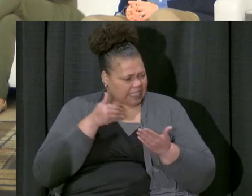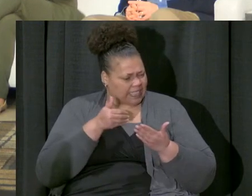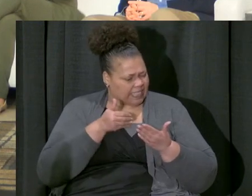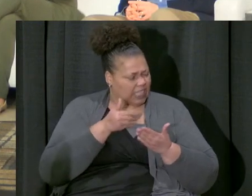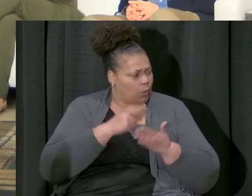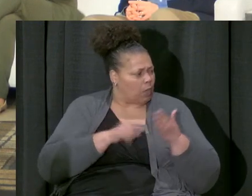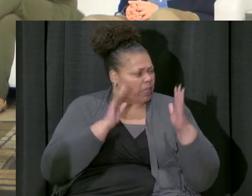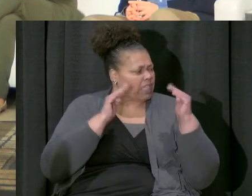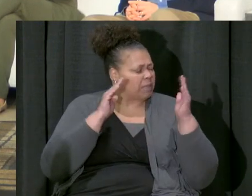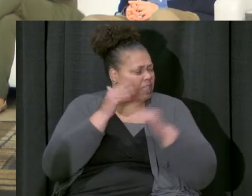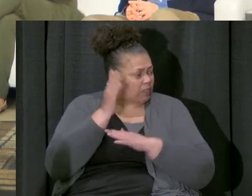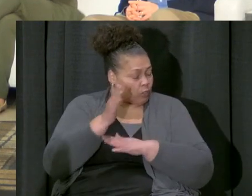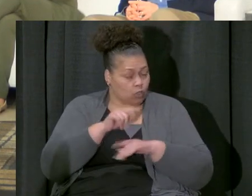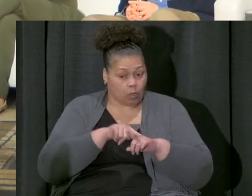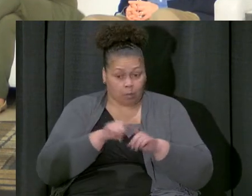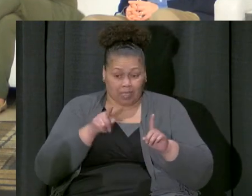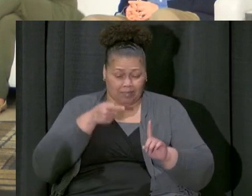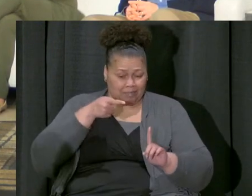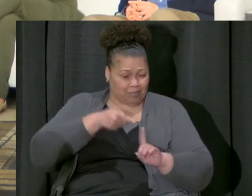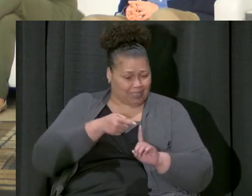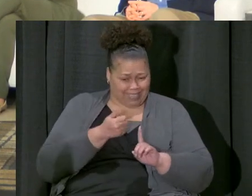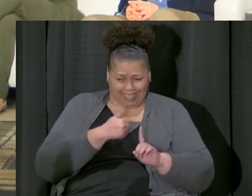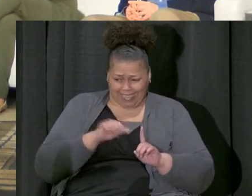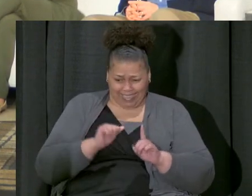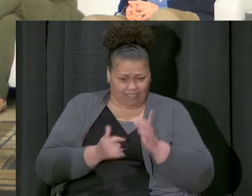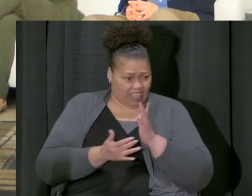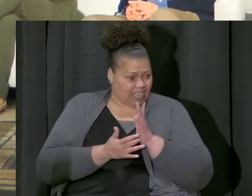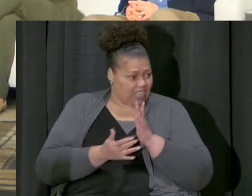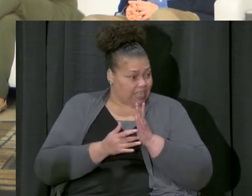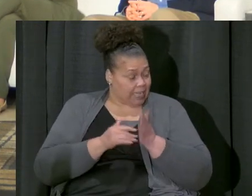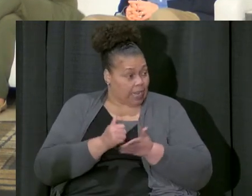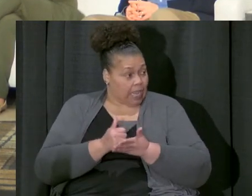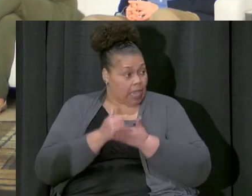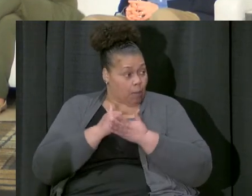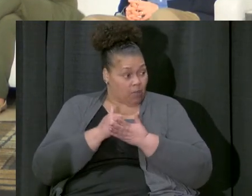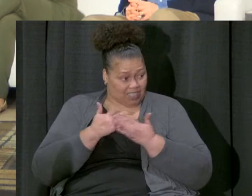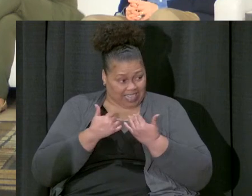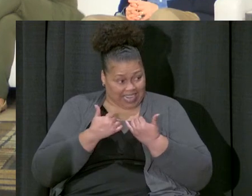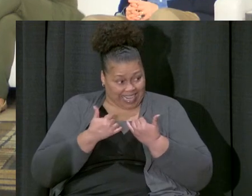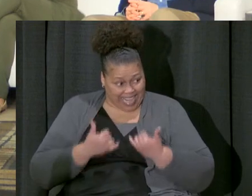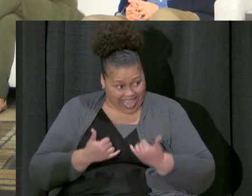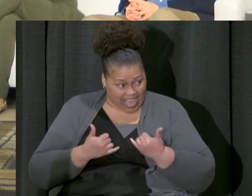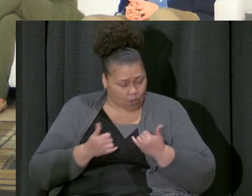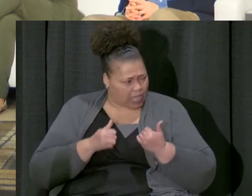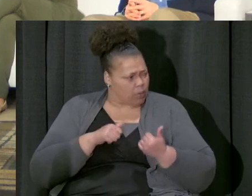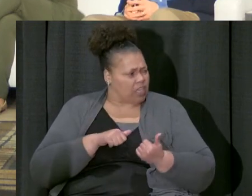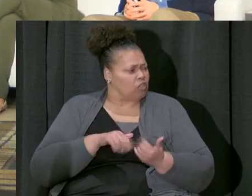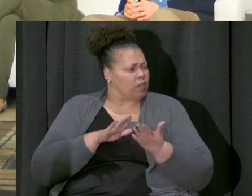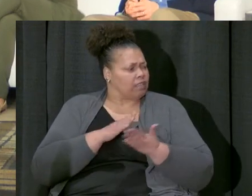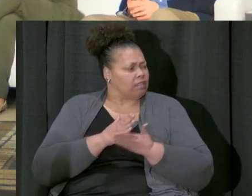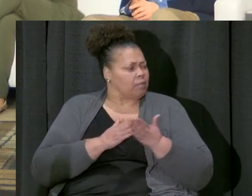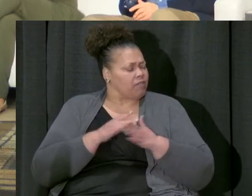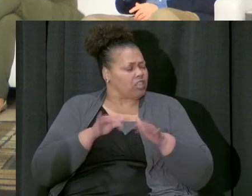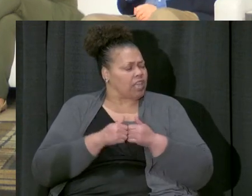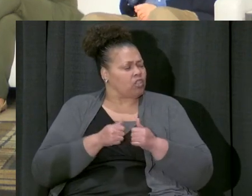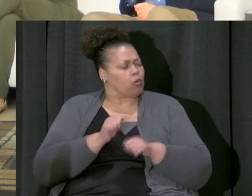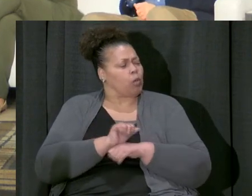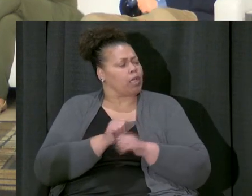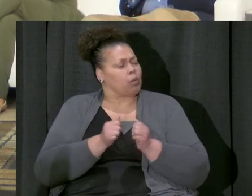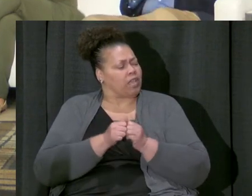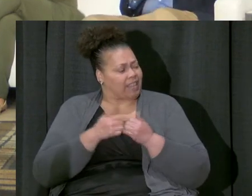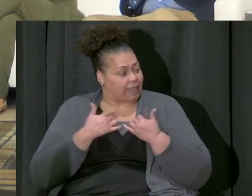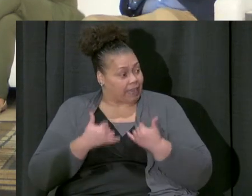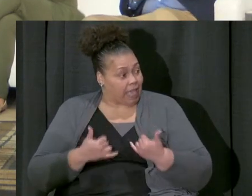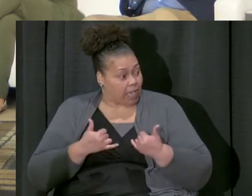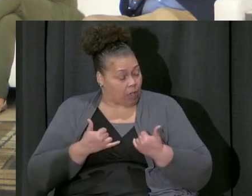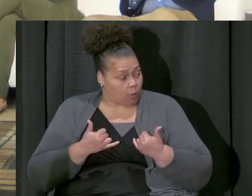expect in the future. But the thing is, can any of these technologies help us now? Can they address some of the challenges that we're working with today? Yeah,